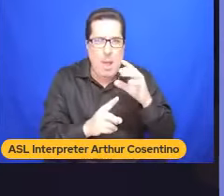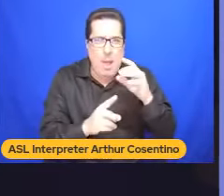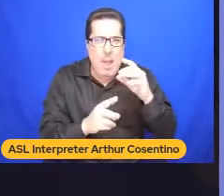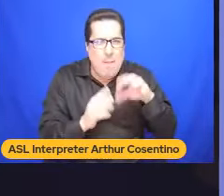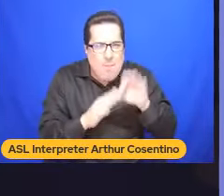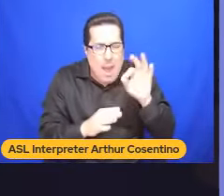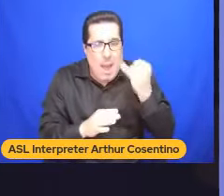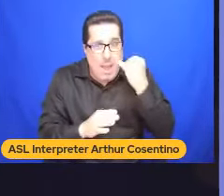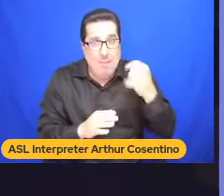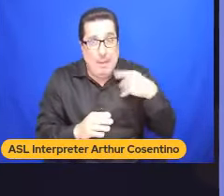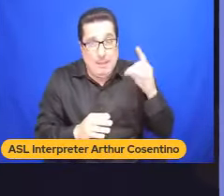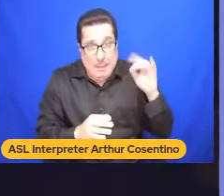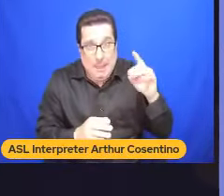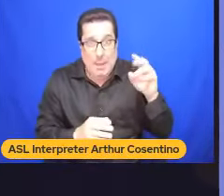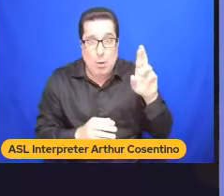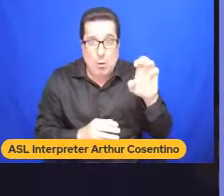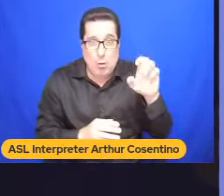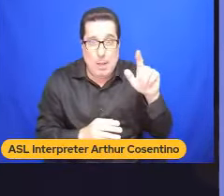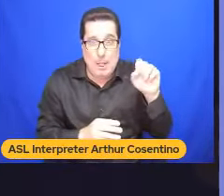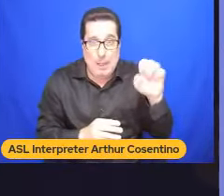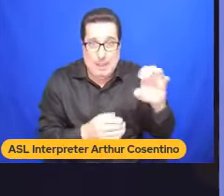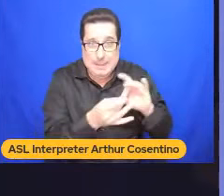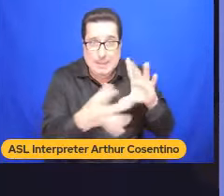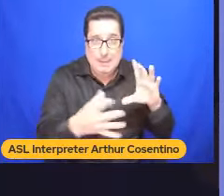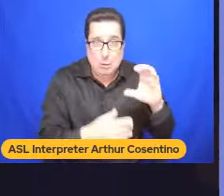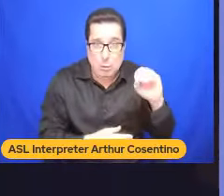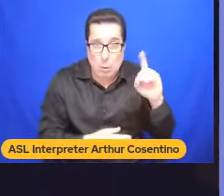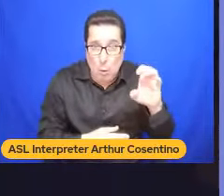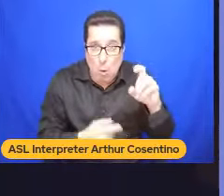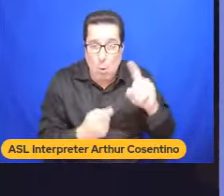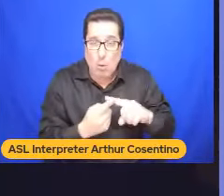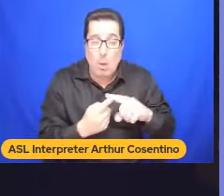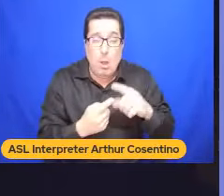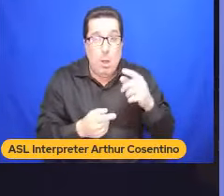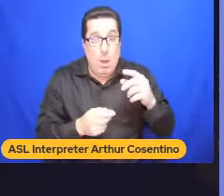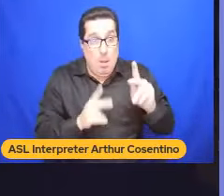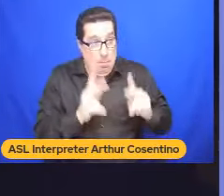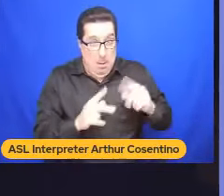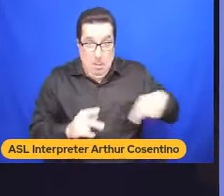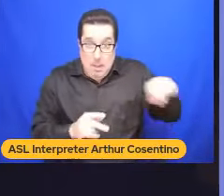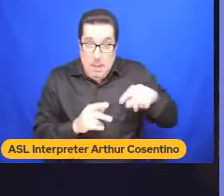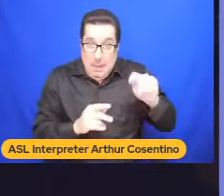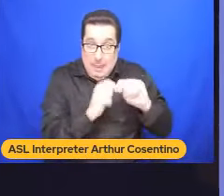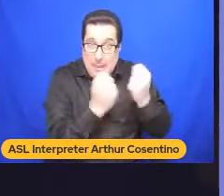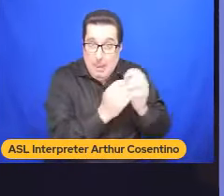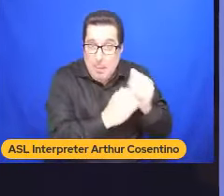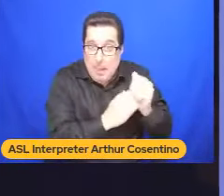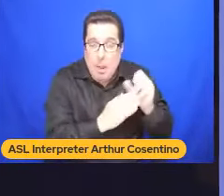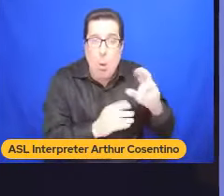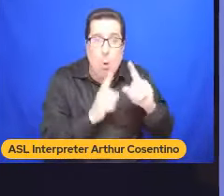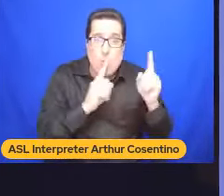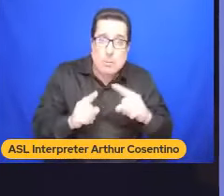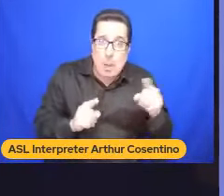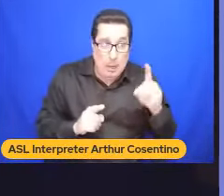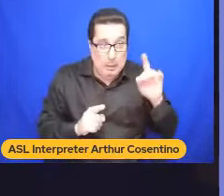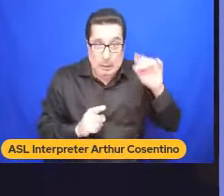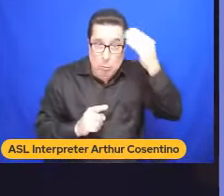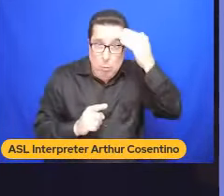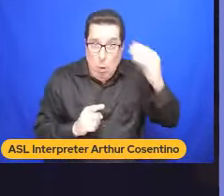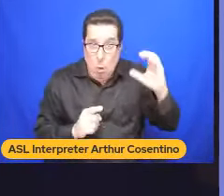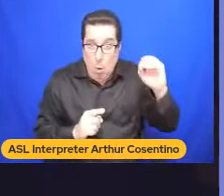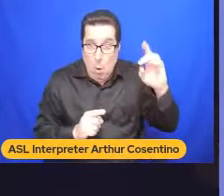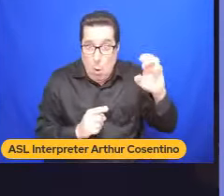on the human side, it may well not be that the team lead or incident response person from a team knows for sure that no code has